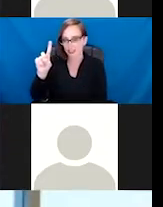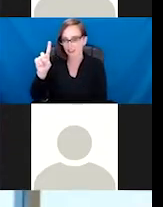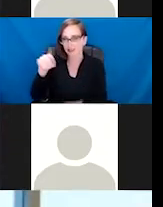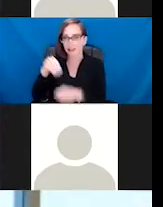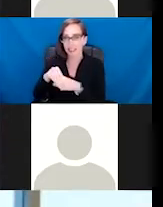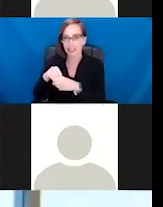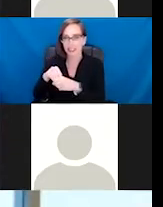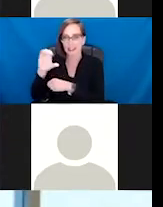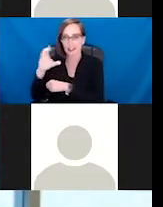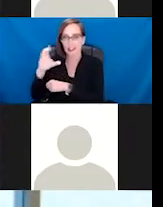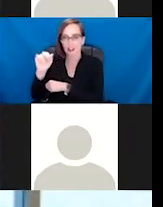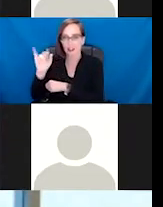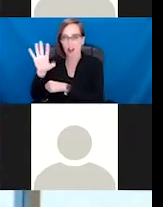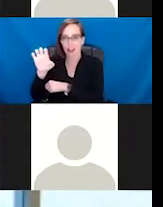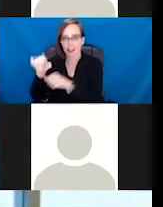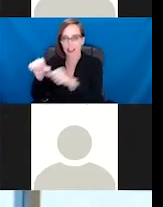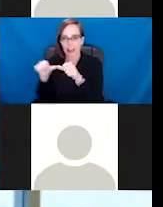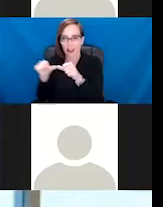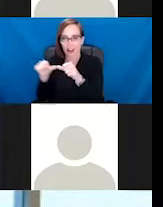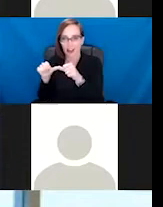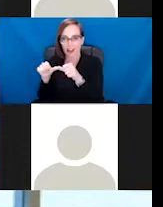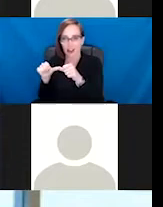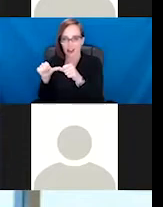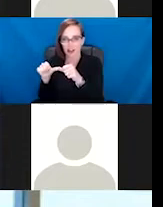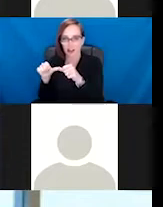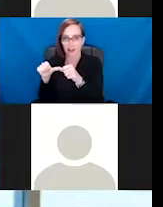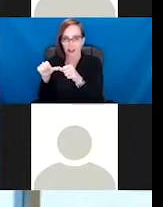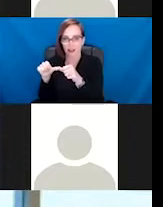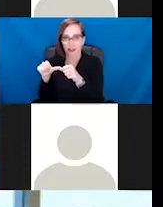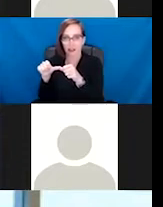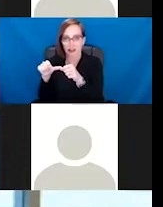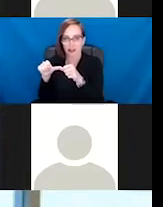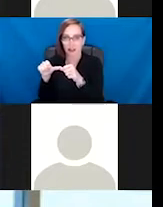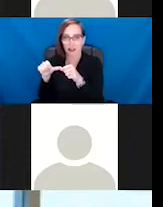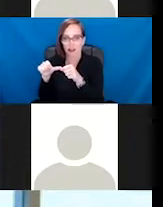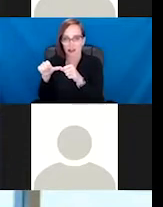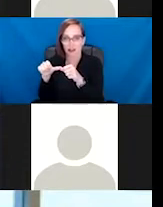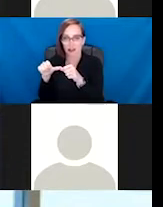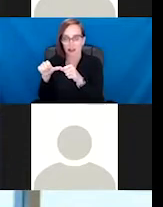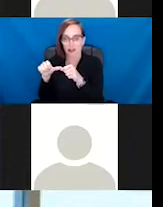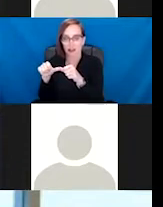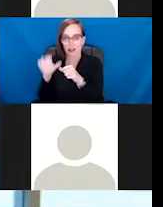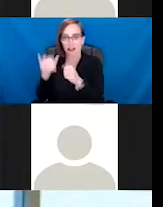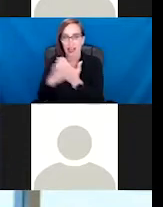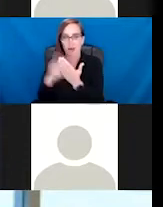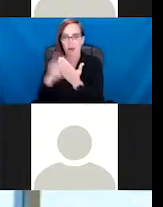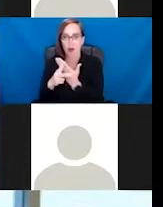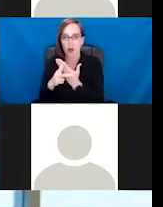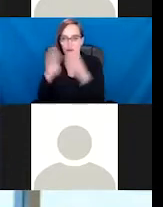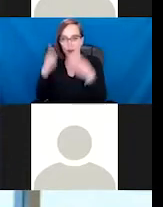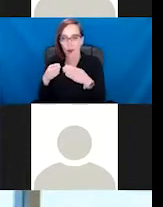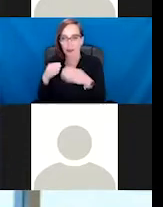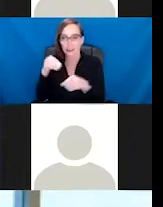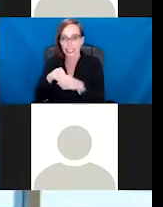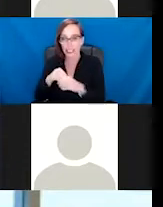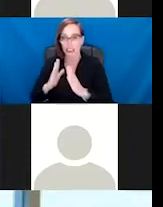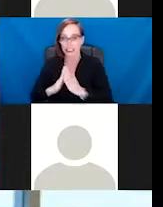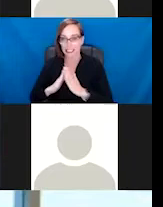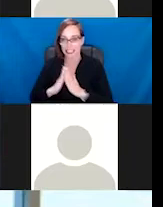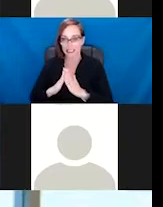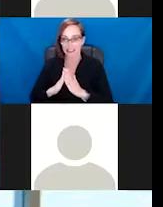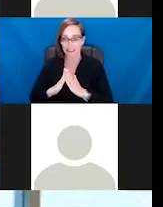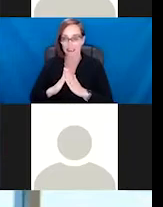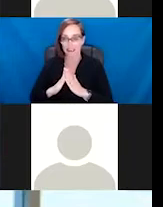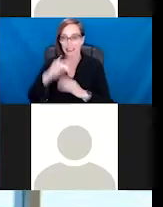just ensured that that the inner city communities kids had